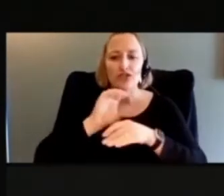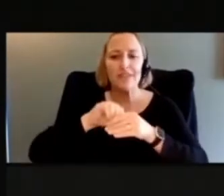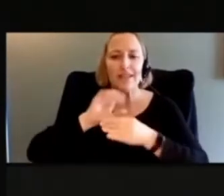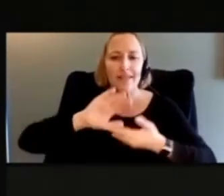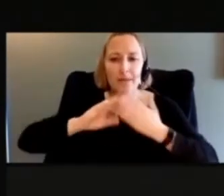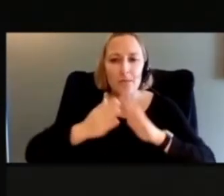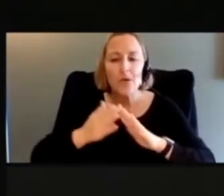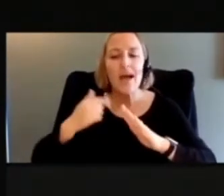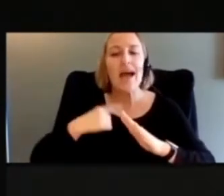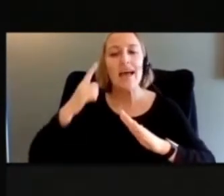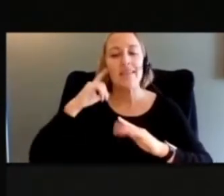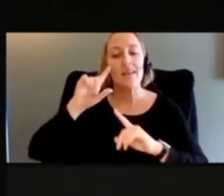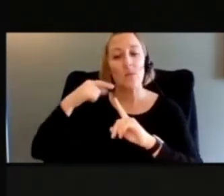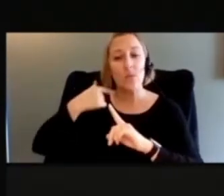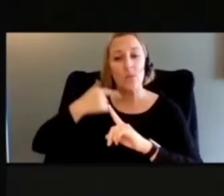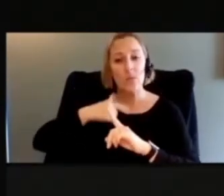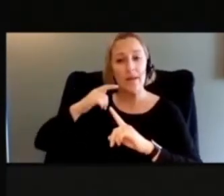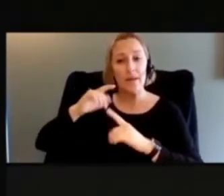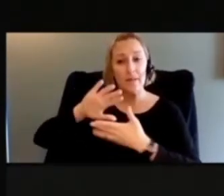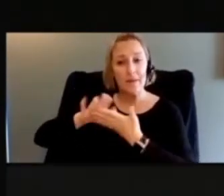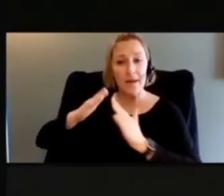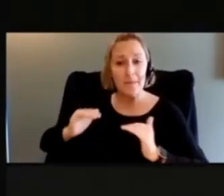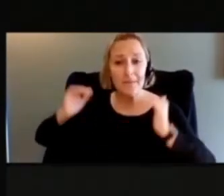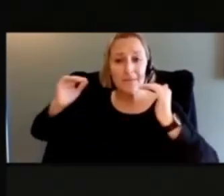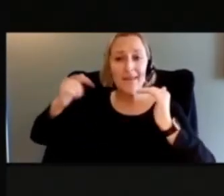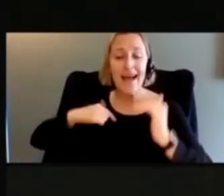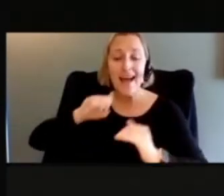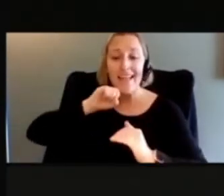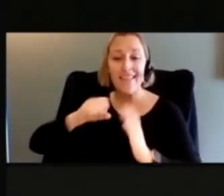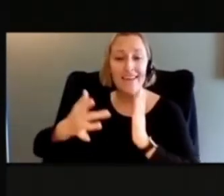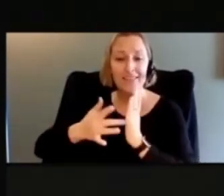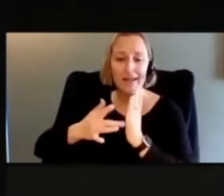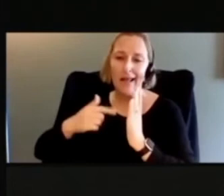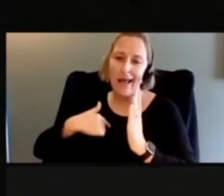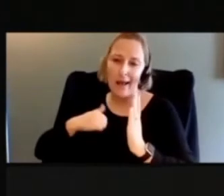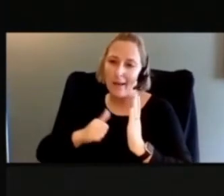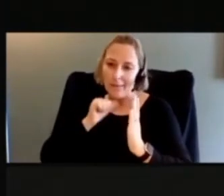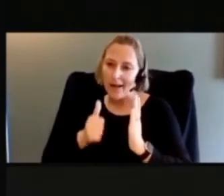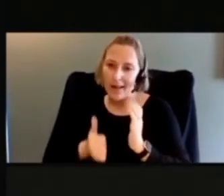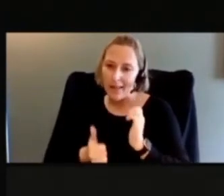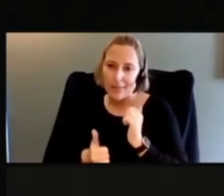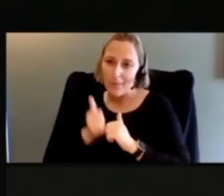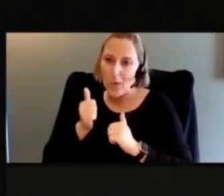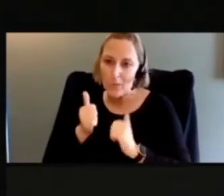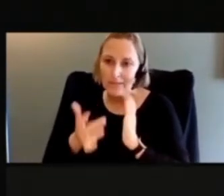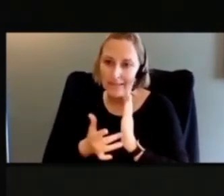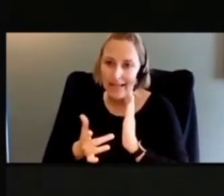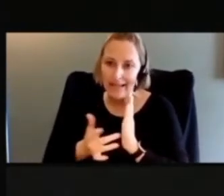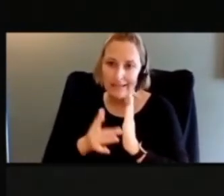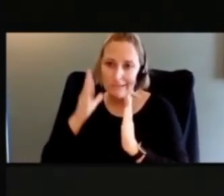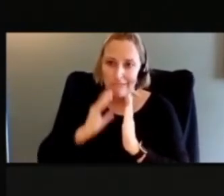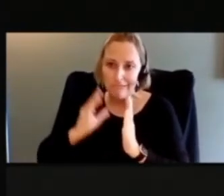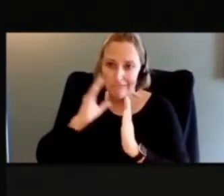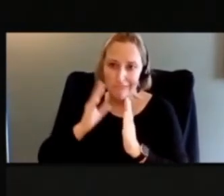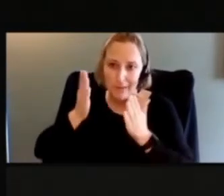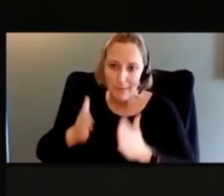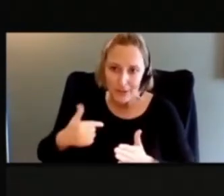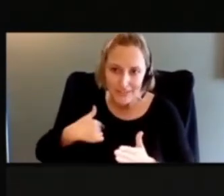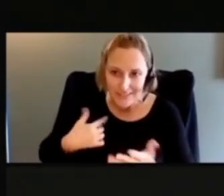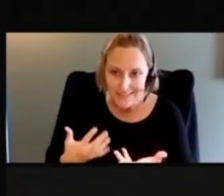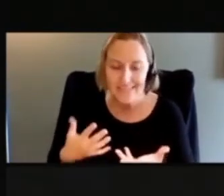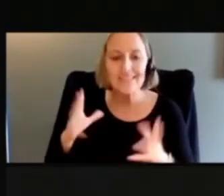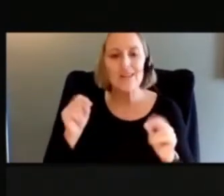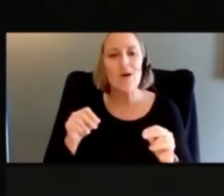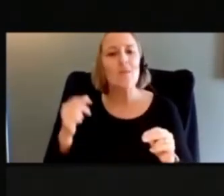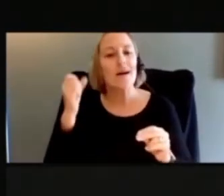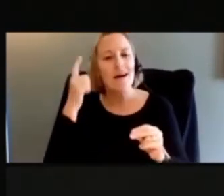advanced as we get, and as much as I love technology, I'm not the most technologically savvy person, that there is value